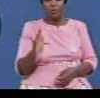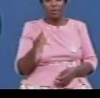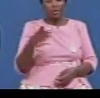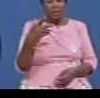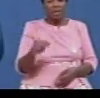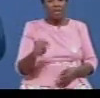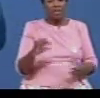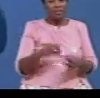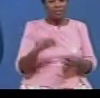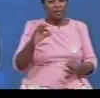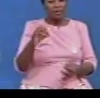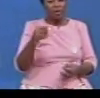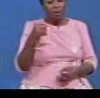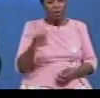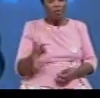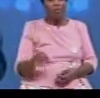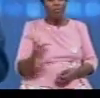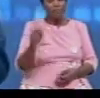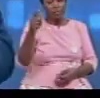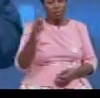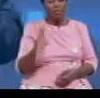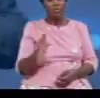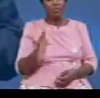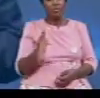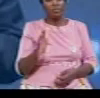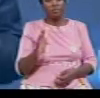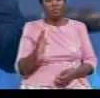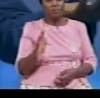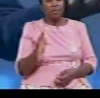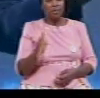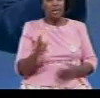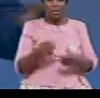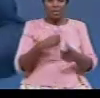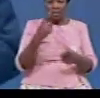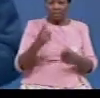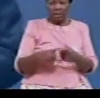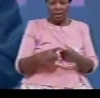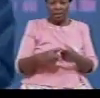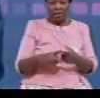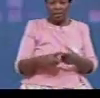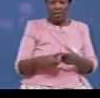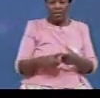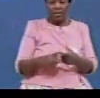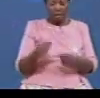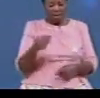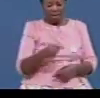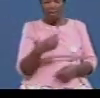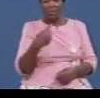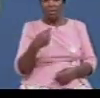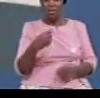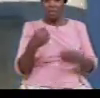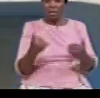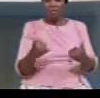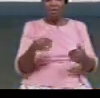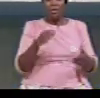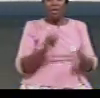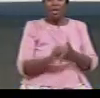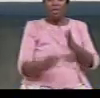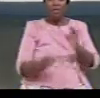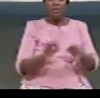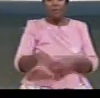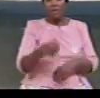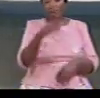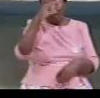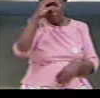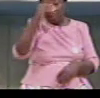Spirit of God. Then he says now, If any man have